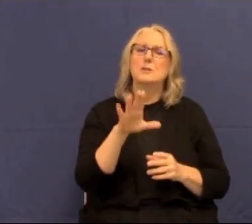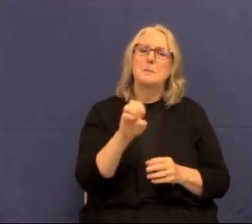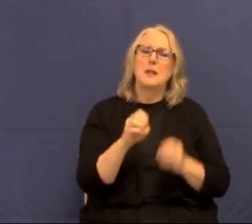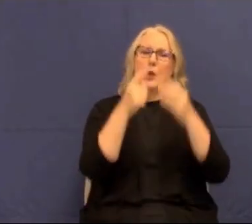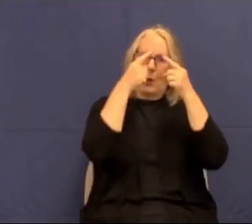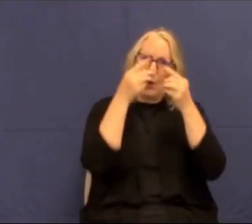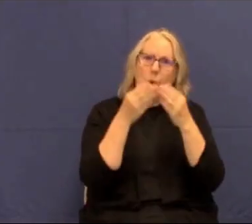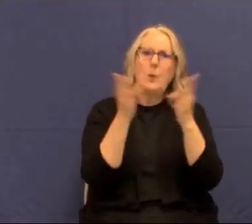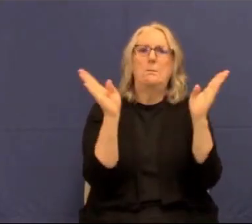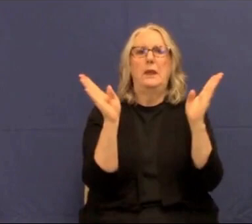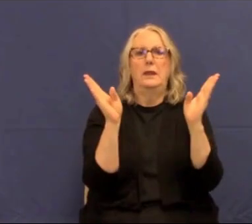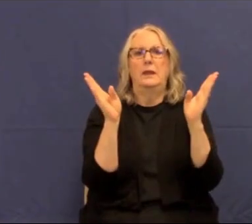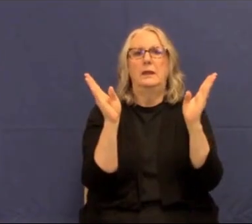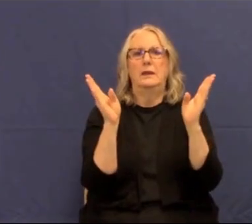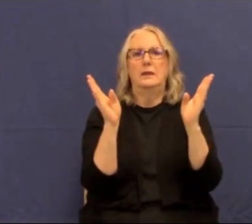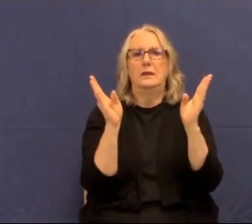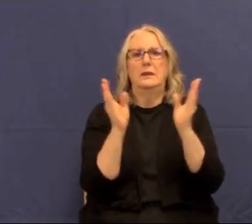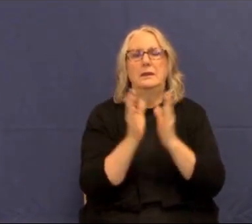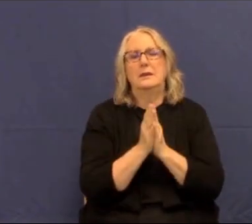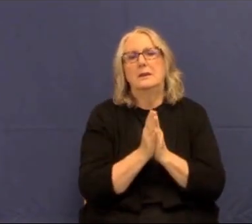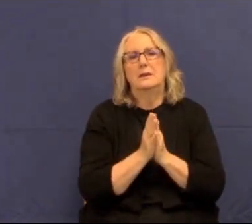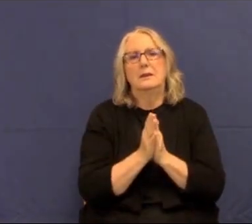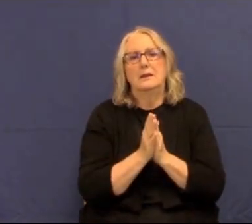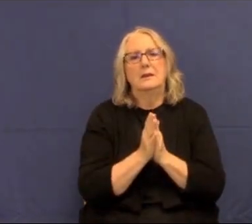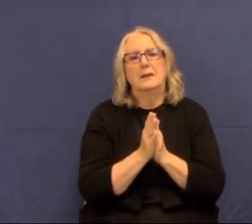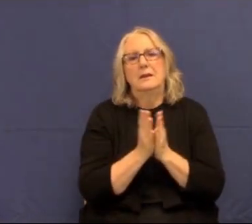like, just being open, like this is